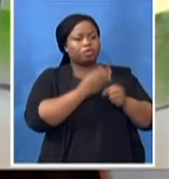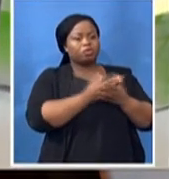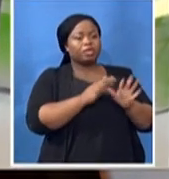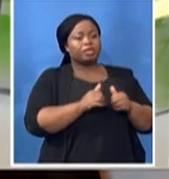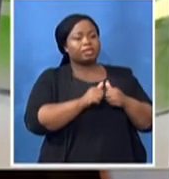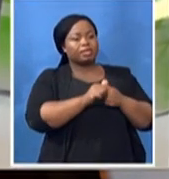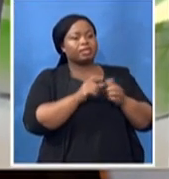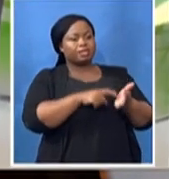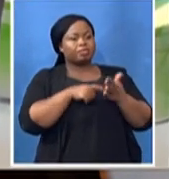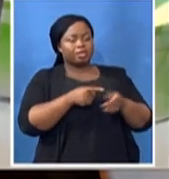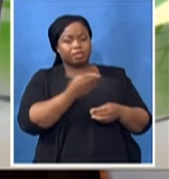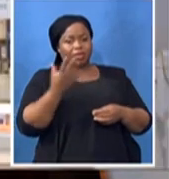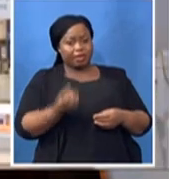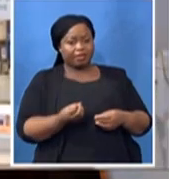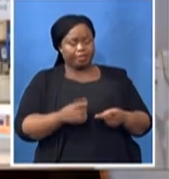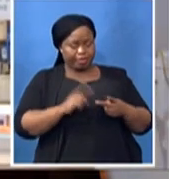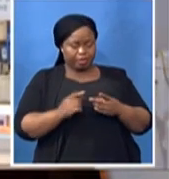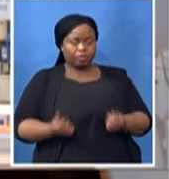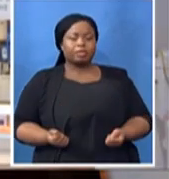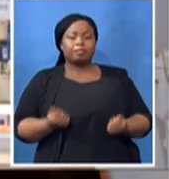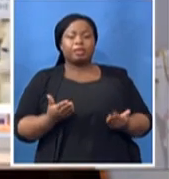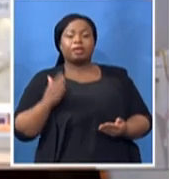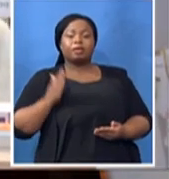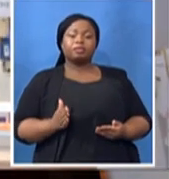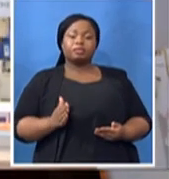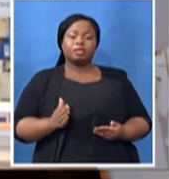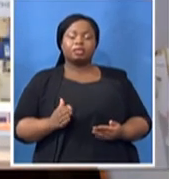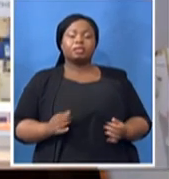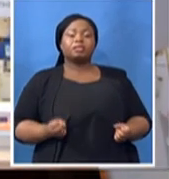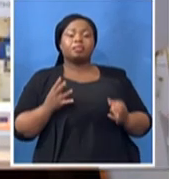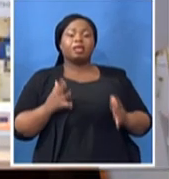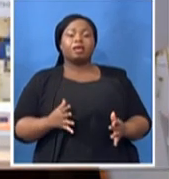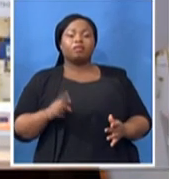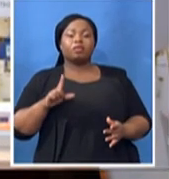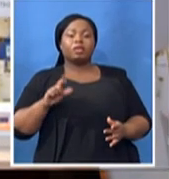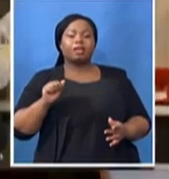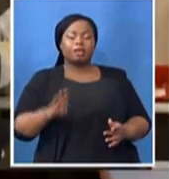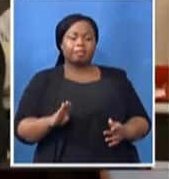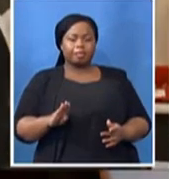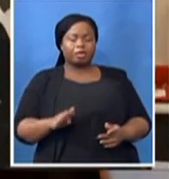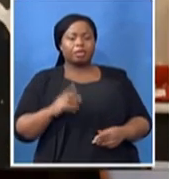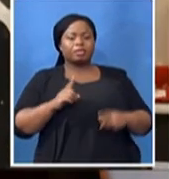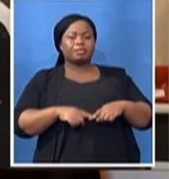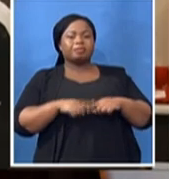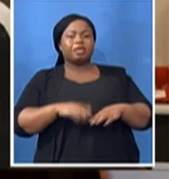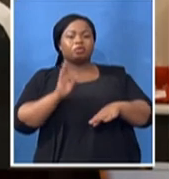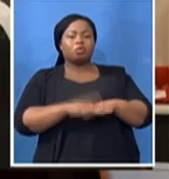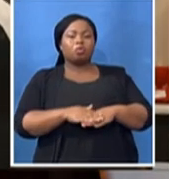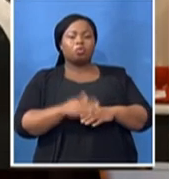side, the supplier or the laboratory relies on supplies for